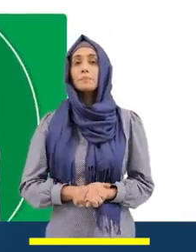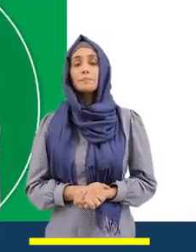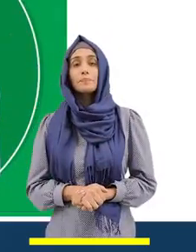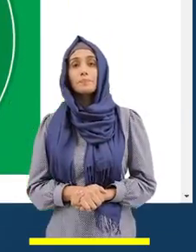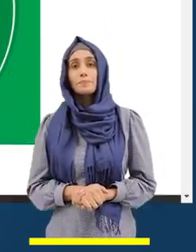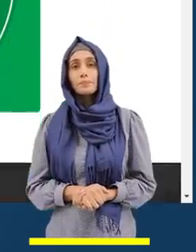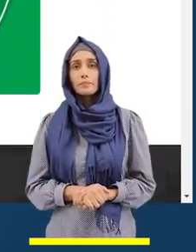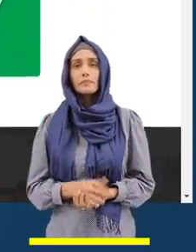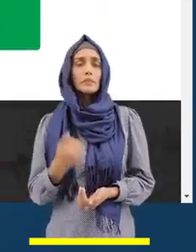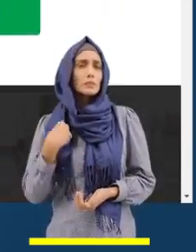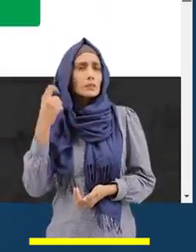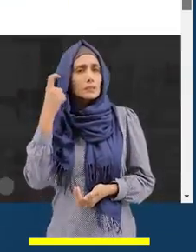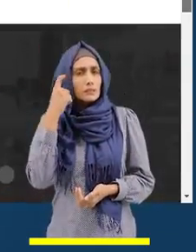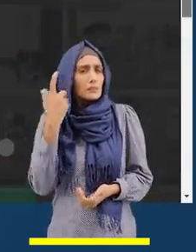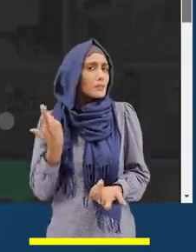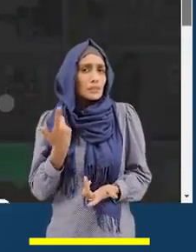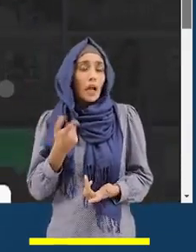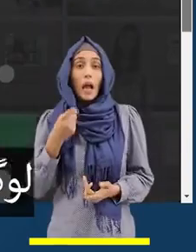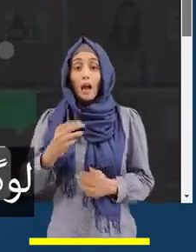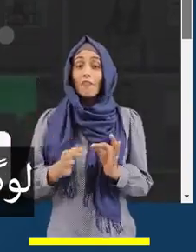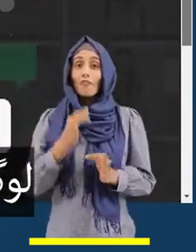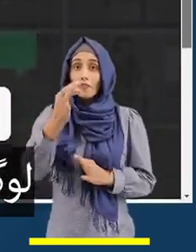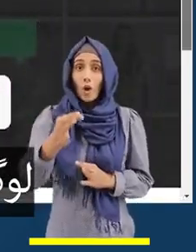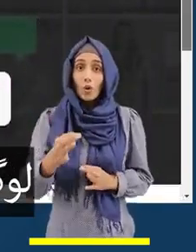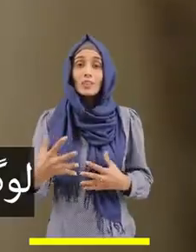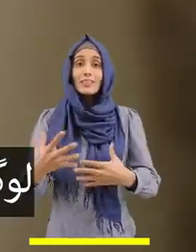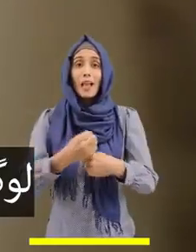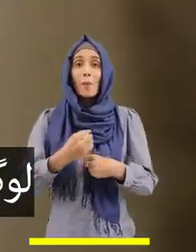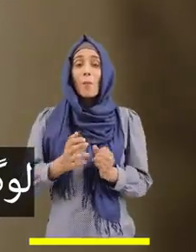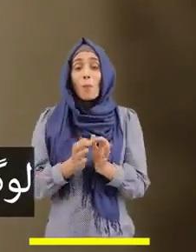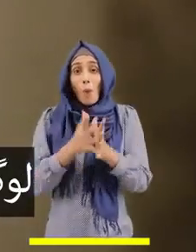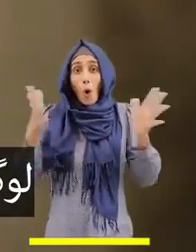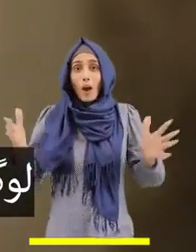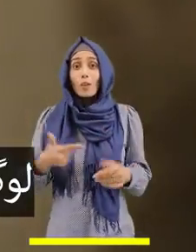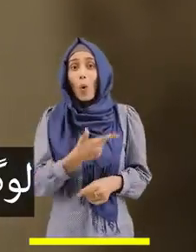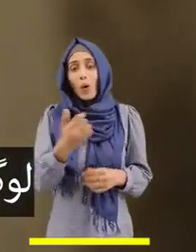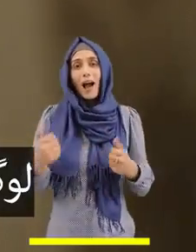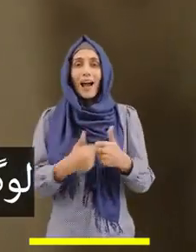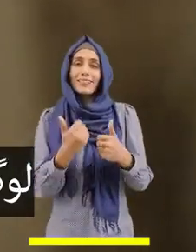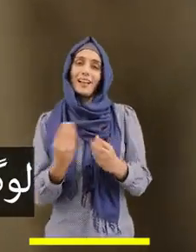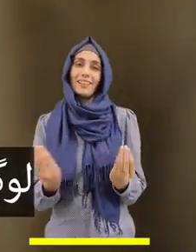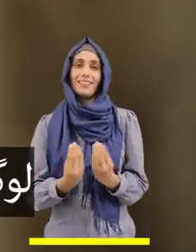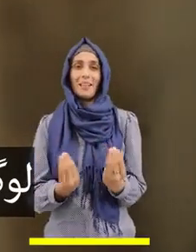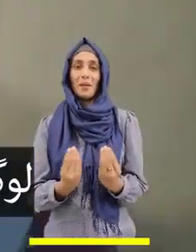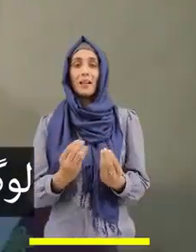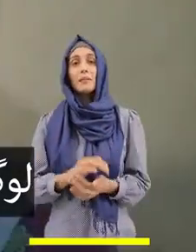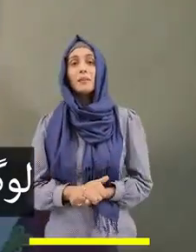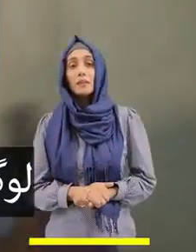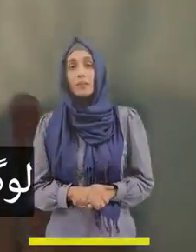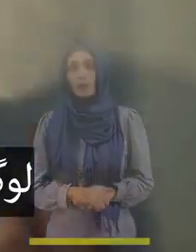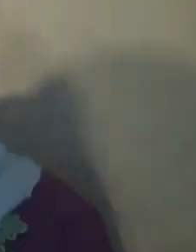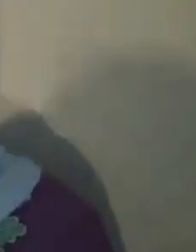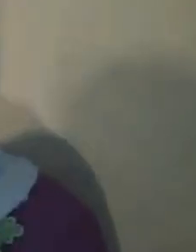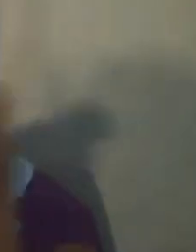psl.org.pk, because we believe this would be the way of the future to reach these large numbers that are there.